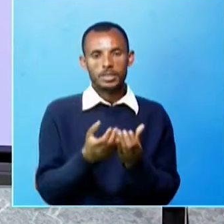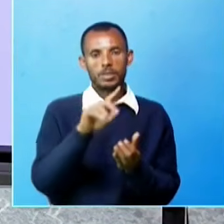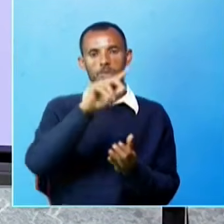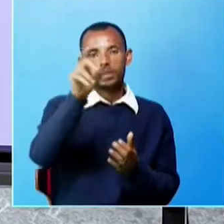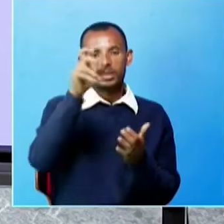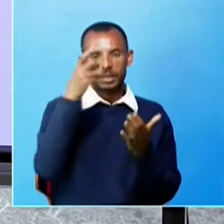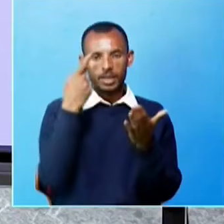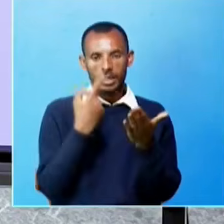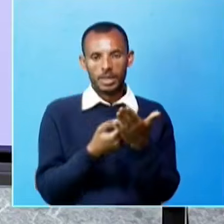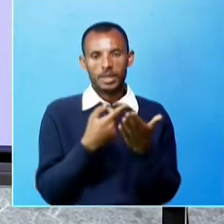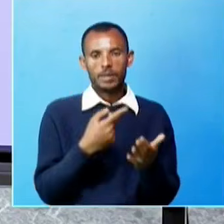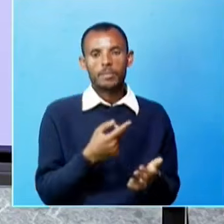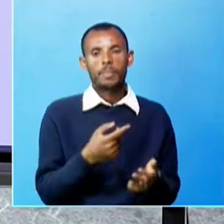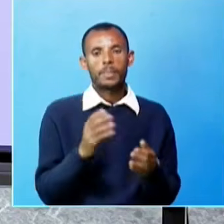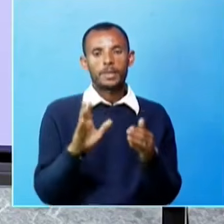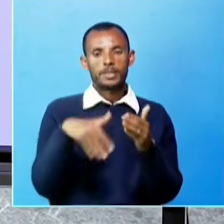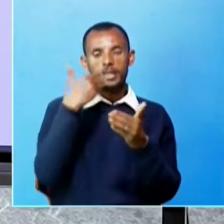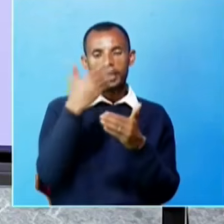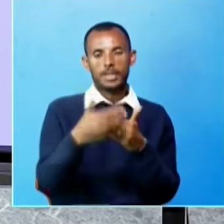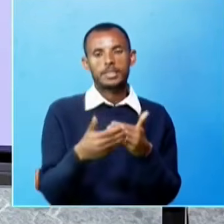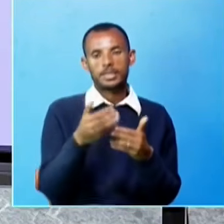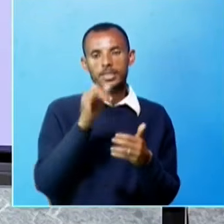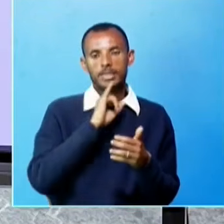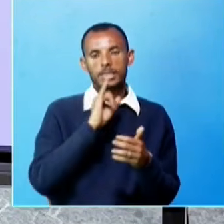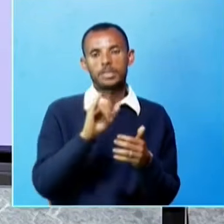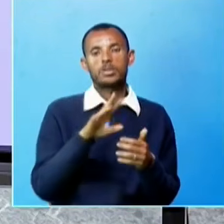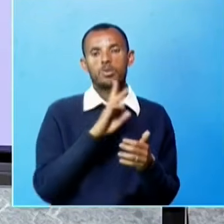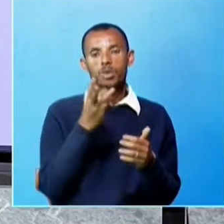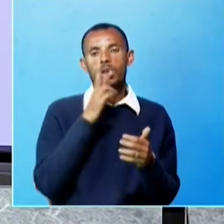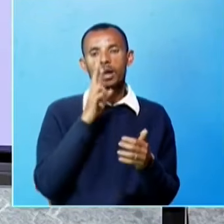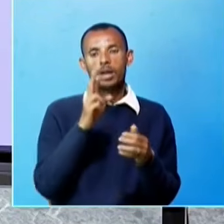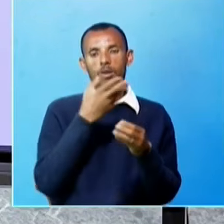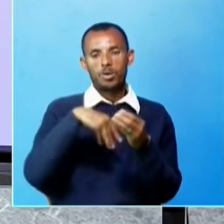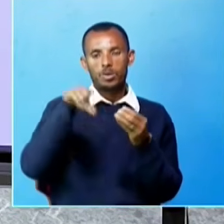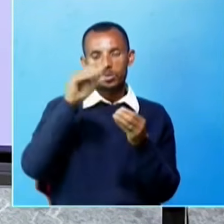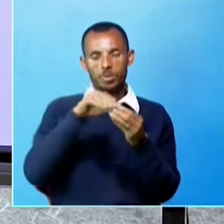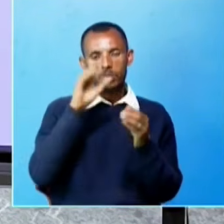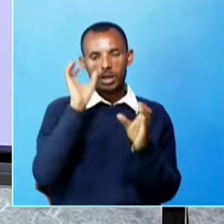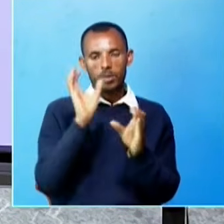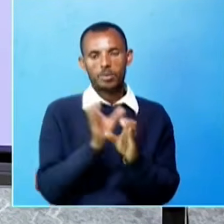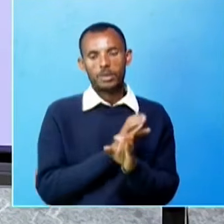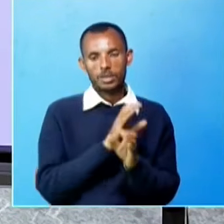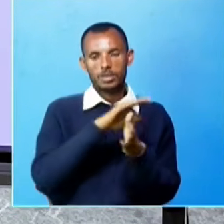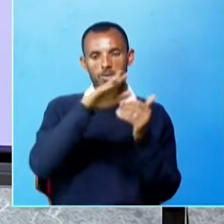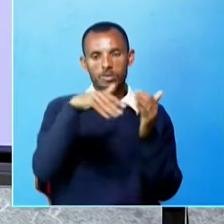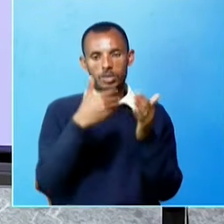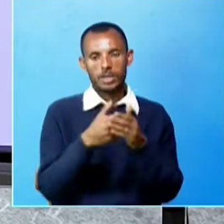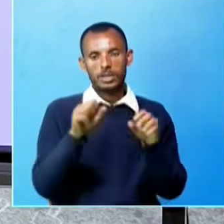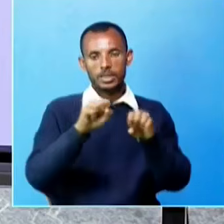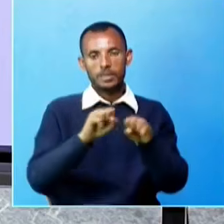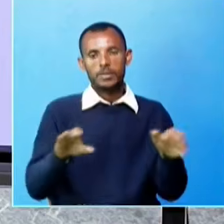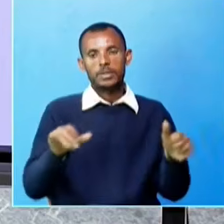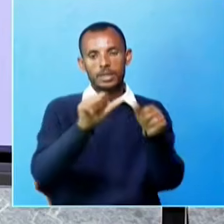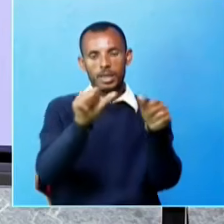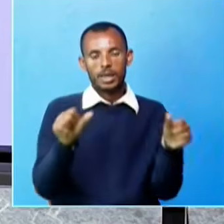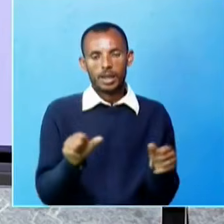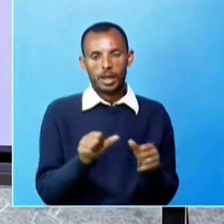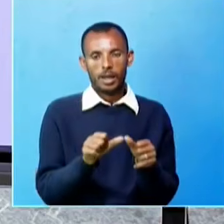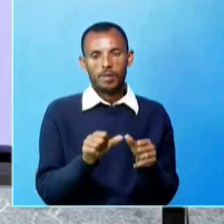here. The next one is, we are also asked to calculate the total surface area of this